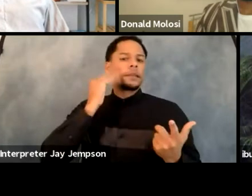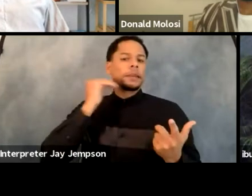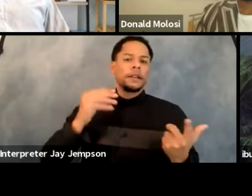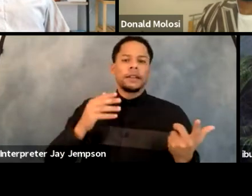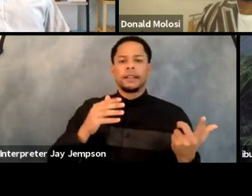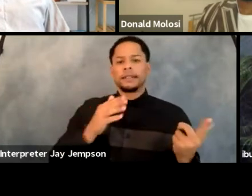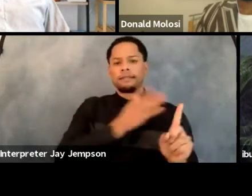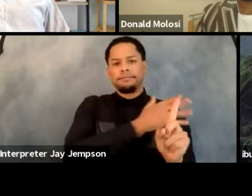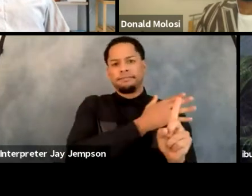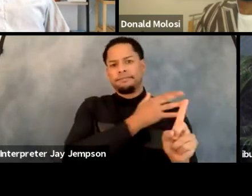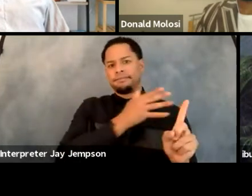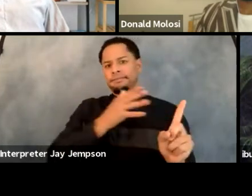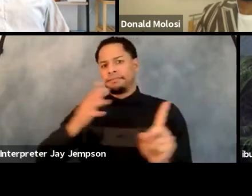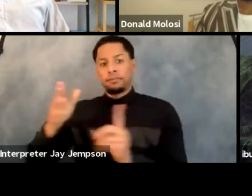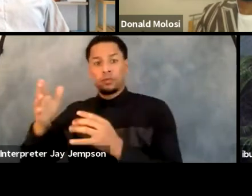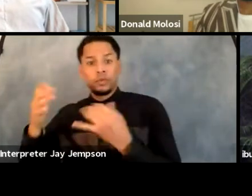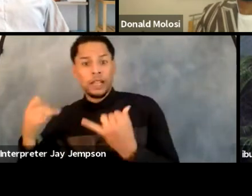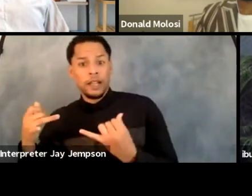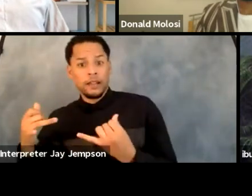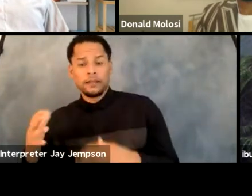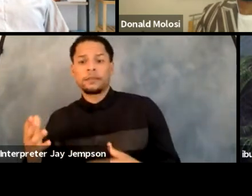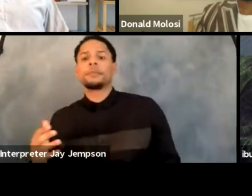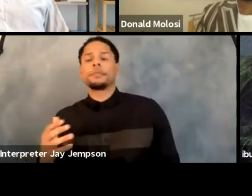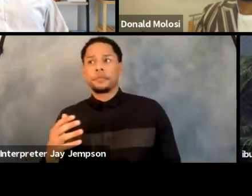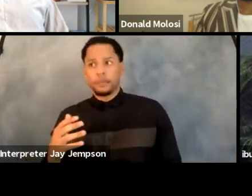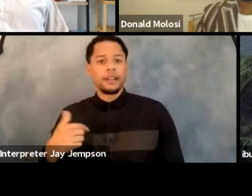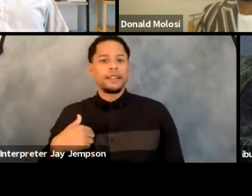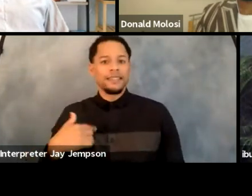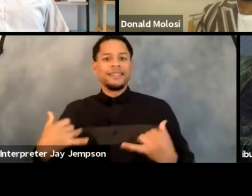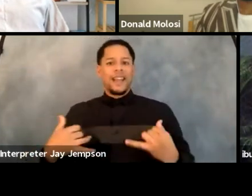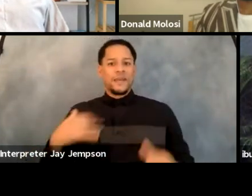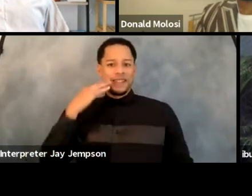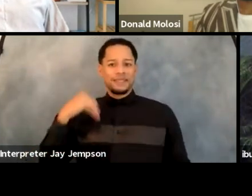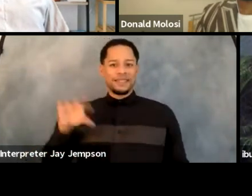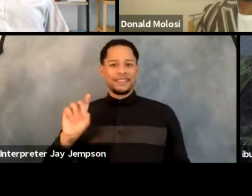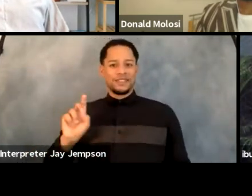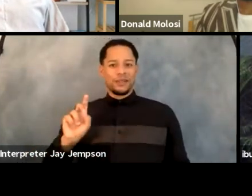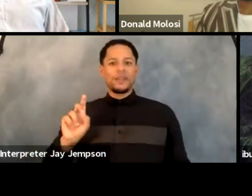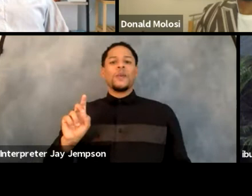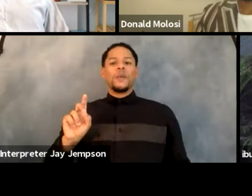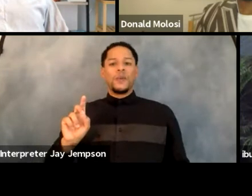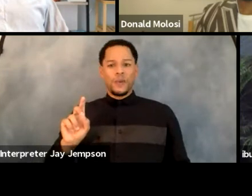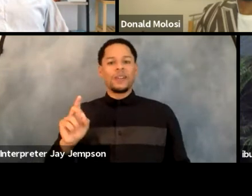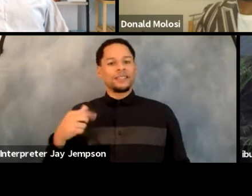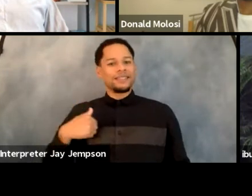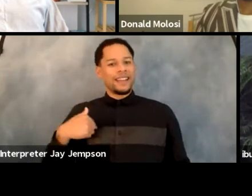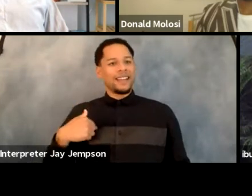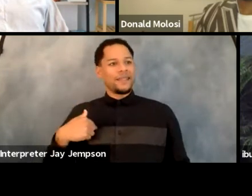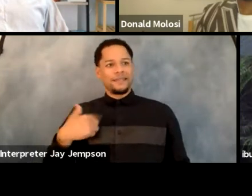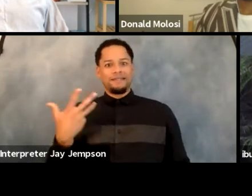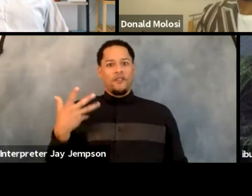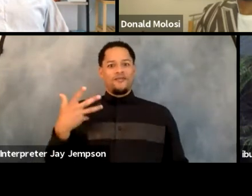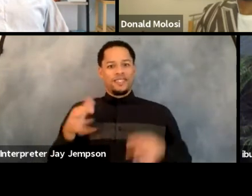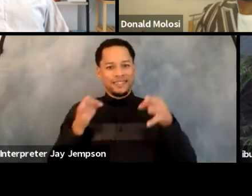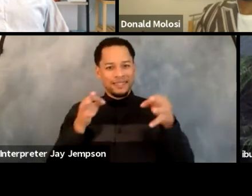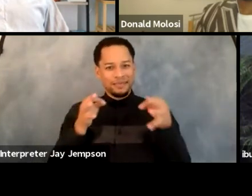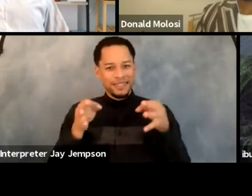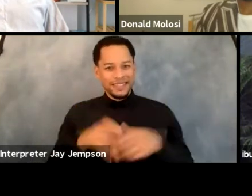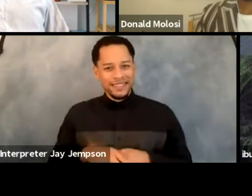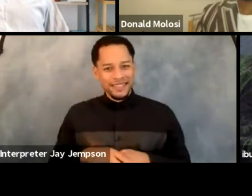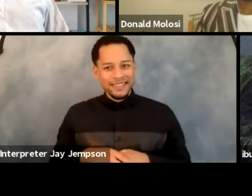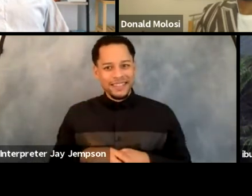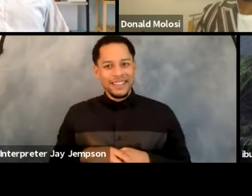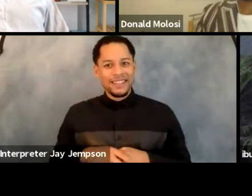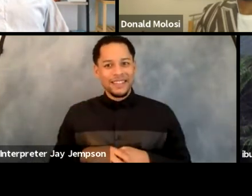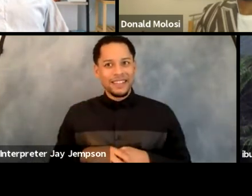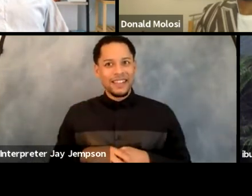And even as a dramaturg, I can say that because now I think we've explained that in a way we all